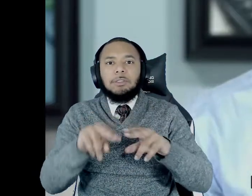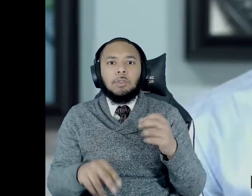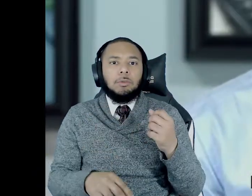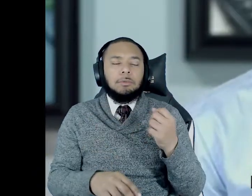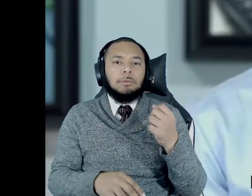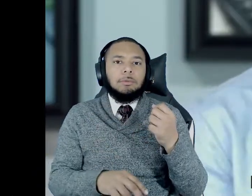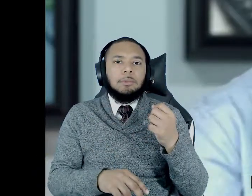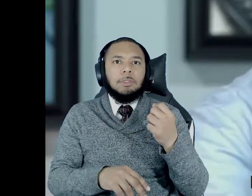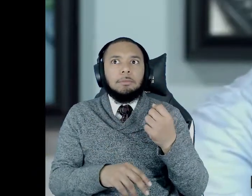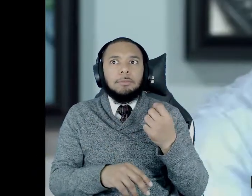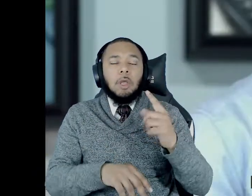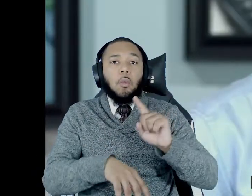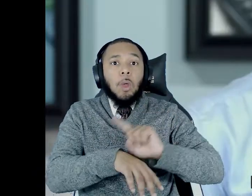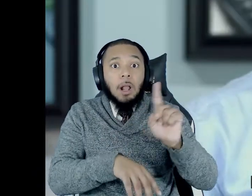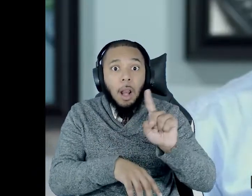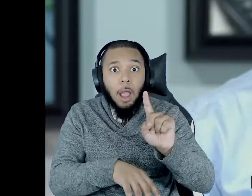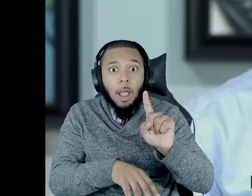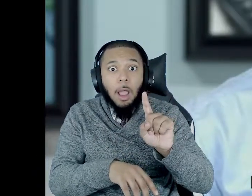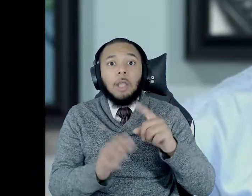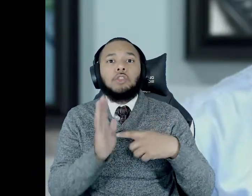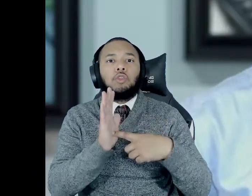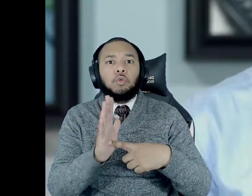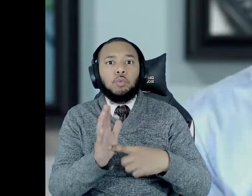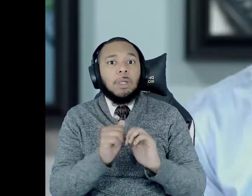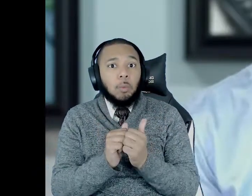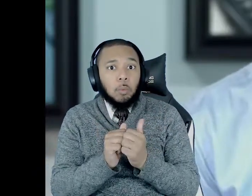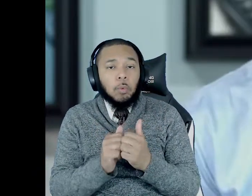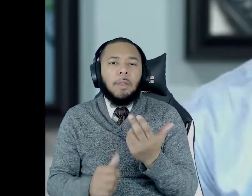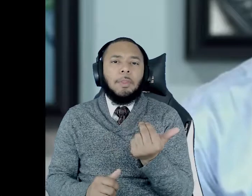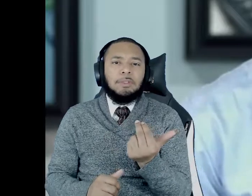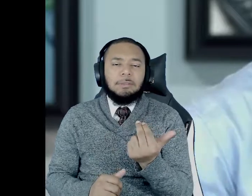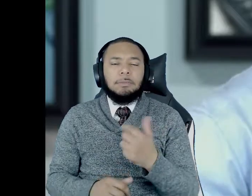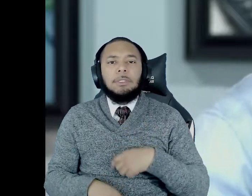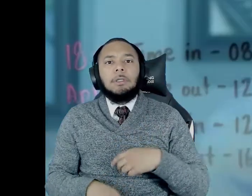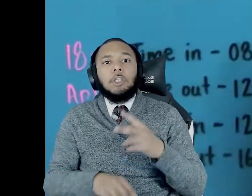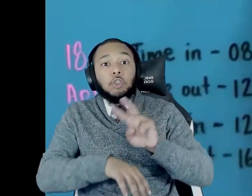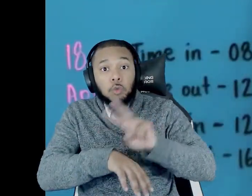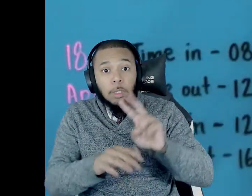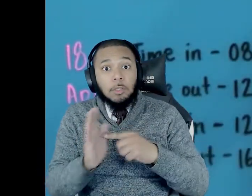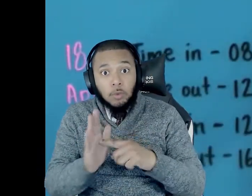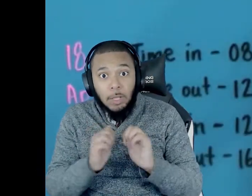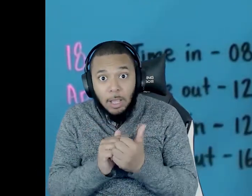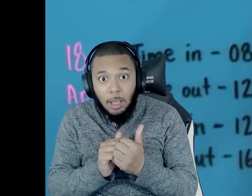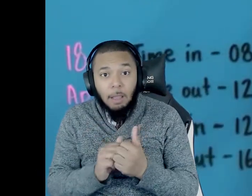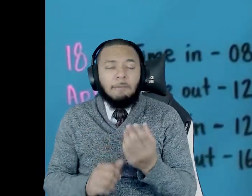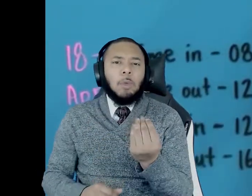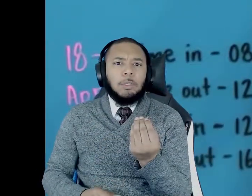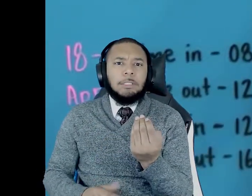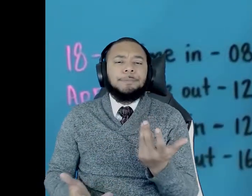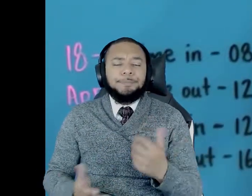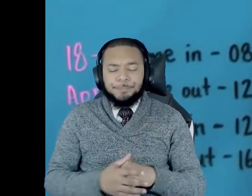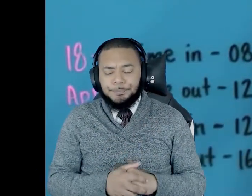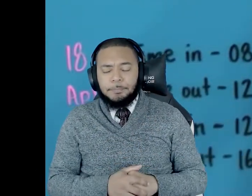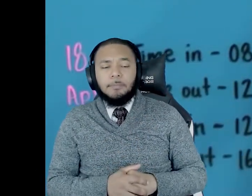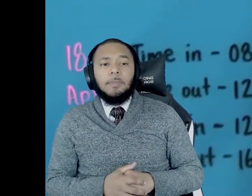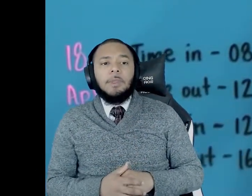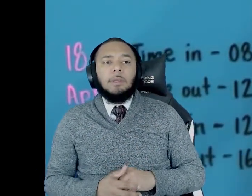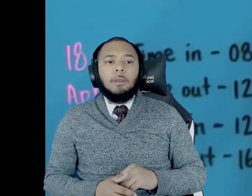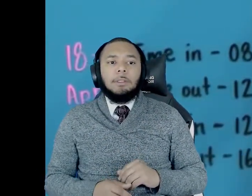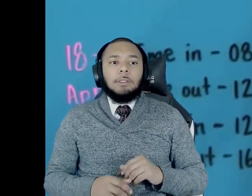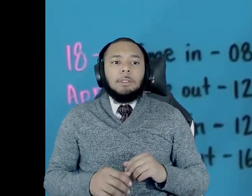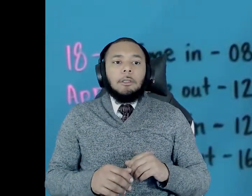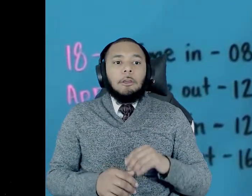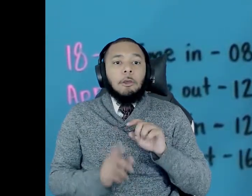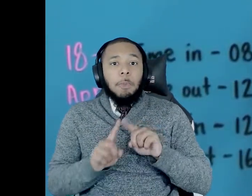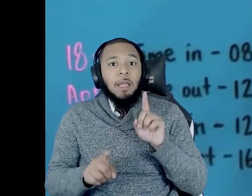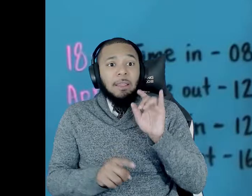p.m. So you're going to see some pretty wild numbers here, but I'll walk you through it. So this is 8:17 in the morning because it's